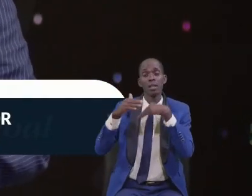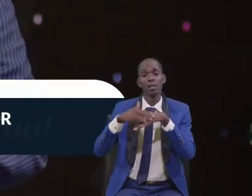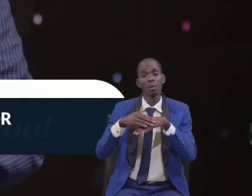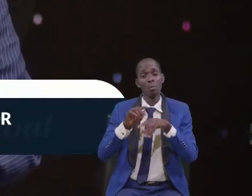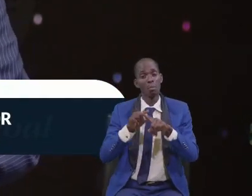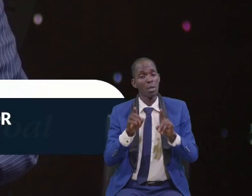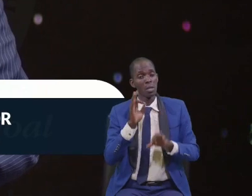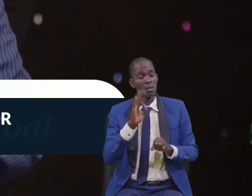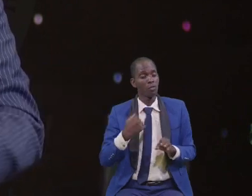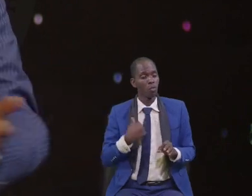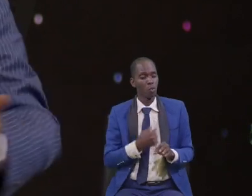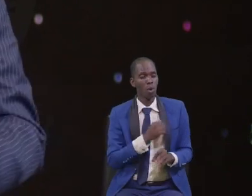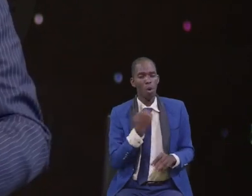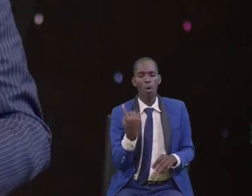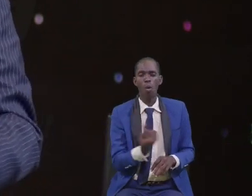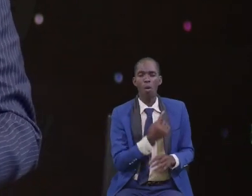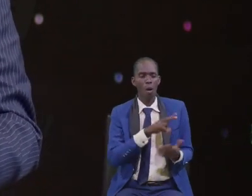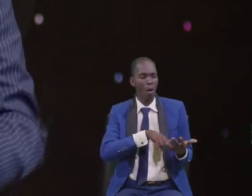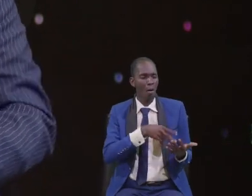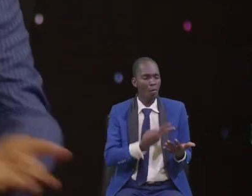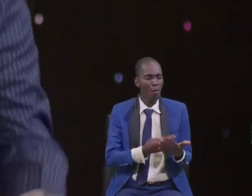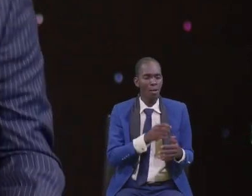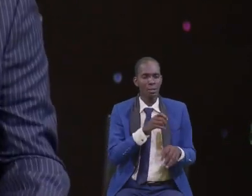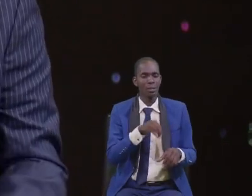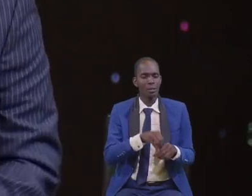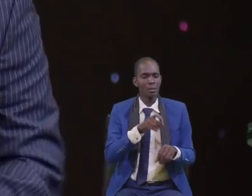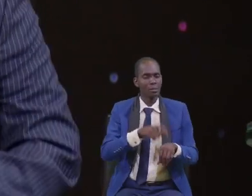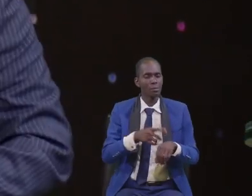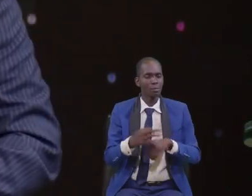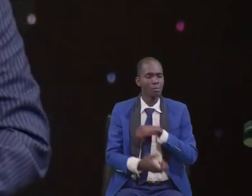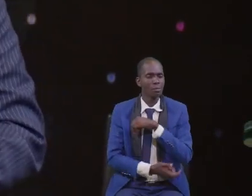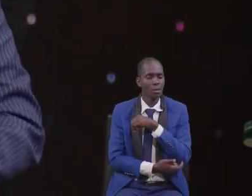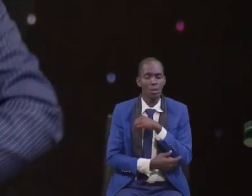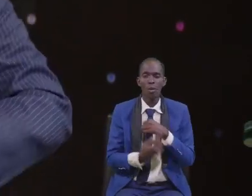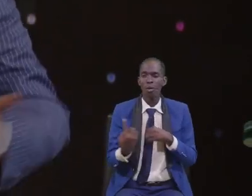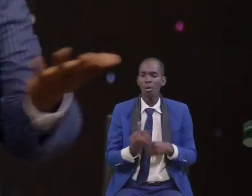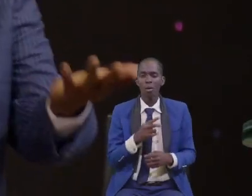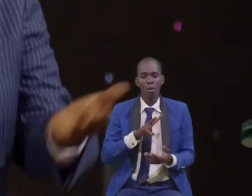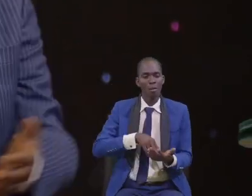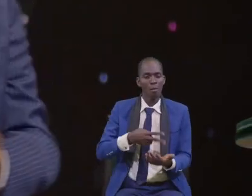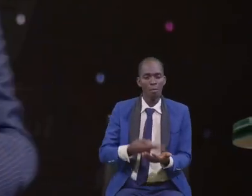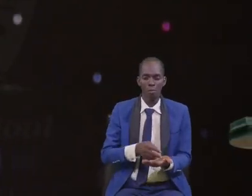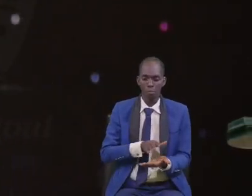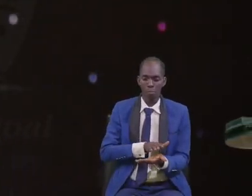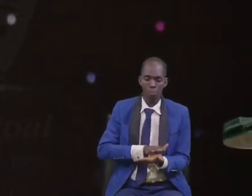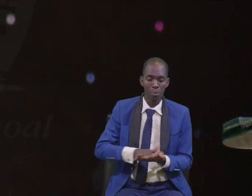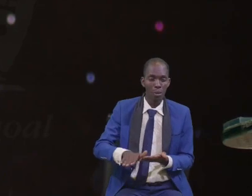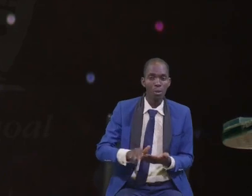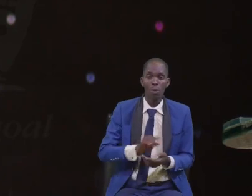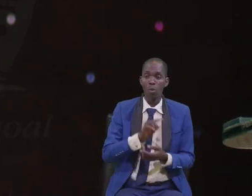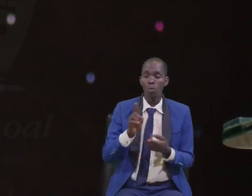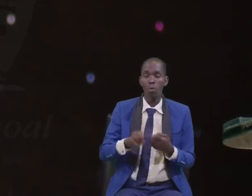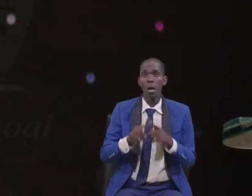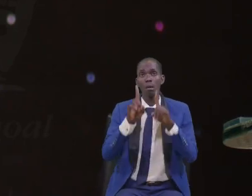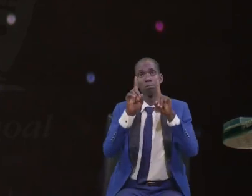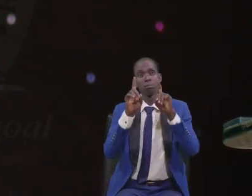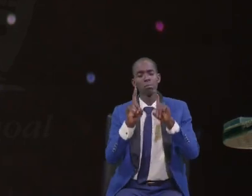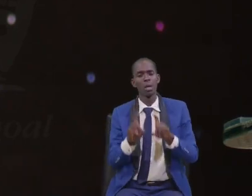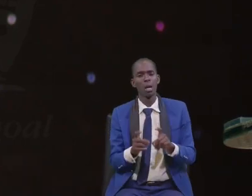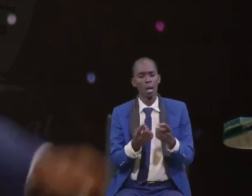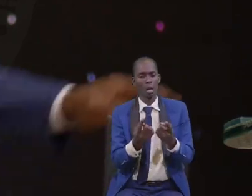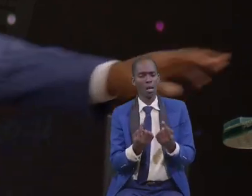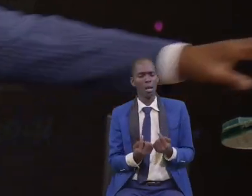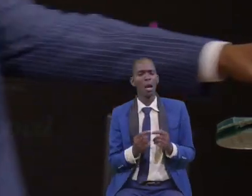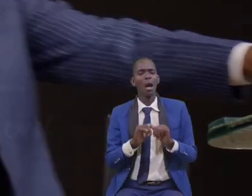time temptation comes, if we always fall flat on our faces when trials come, how do we get